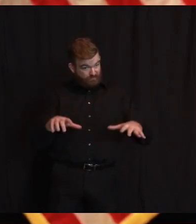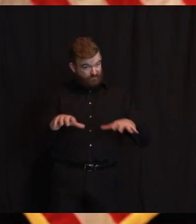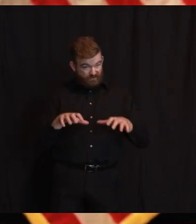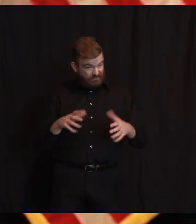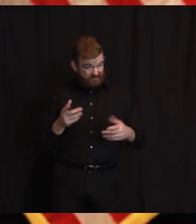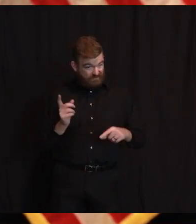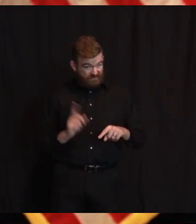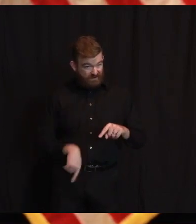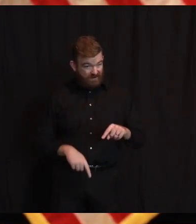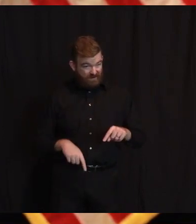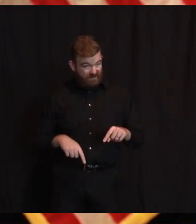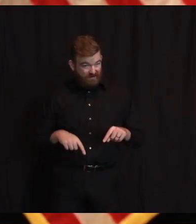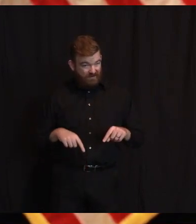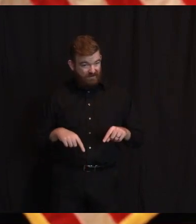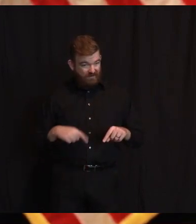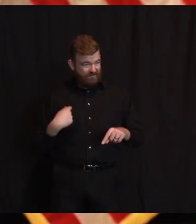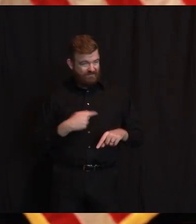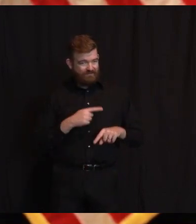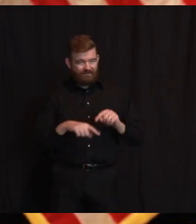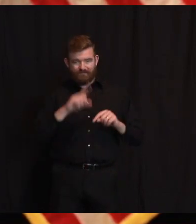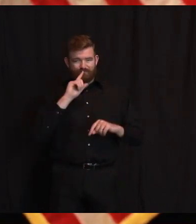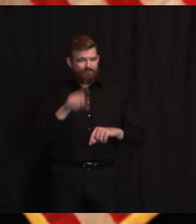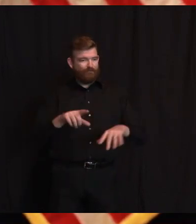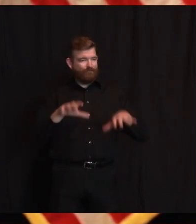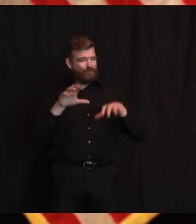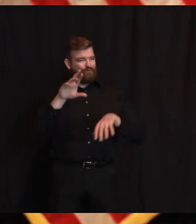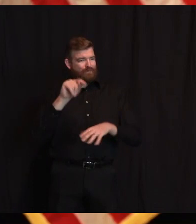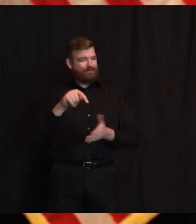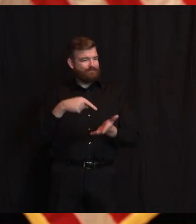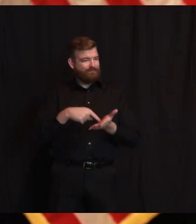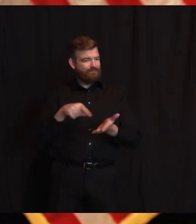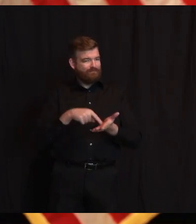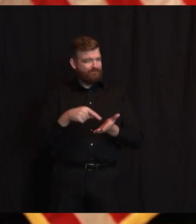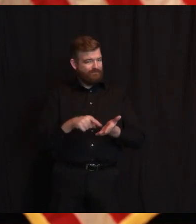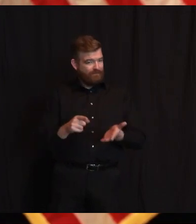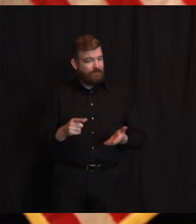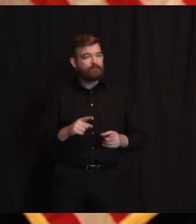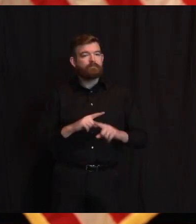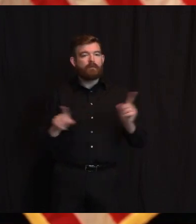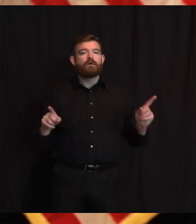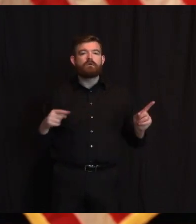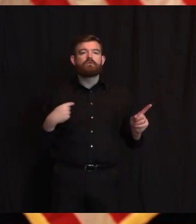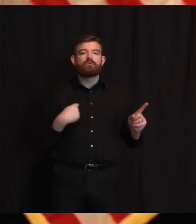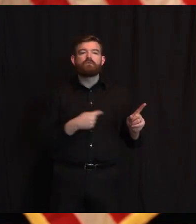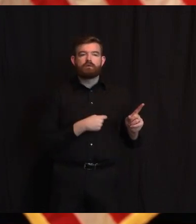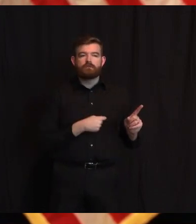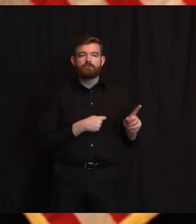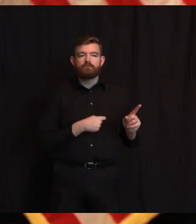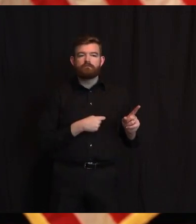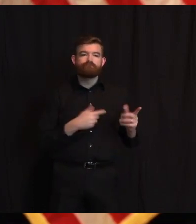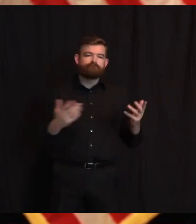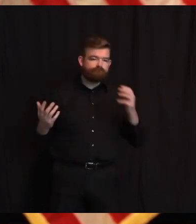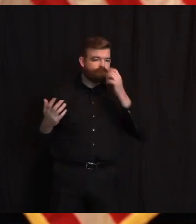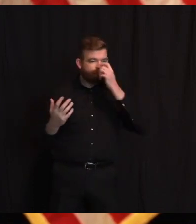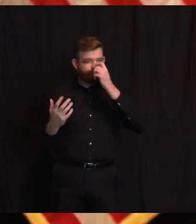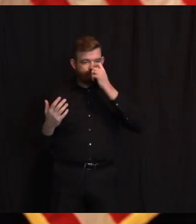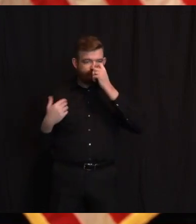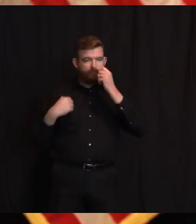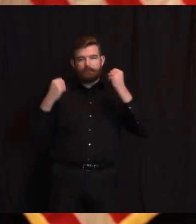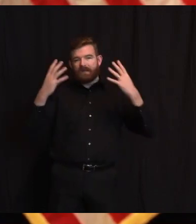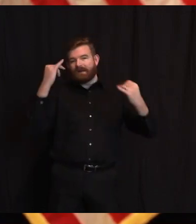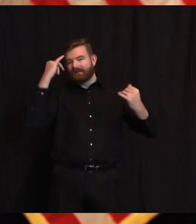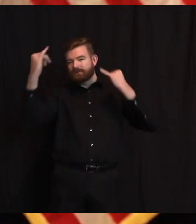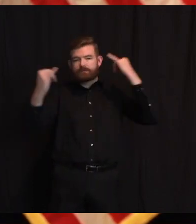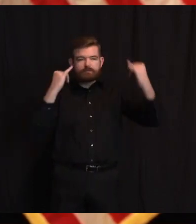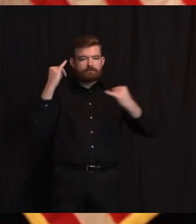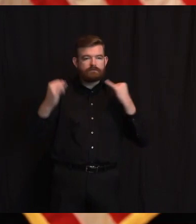legal matter. But we have taken a number of steps, and we continue to consider a number of steps. I want to give a shout out to Sheila Oliver and her colleagues